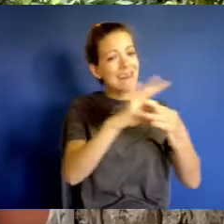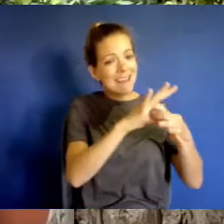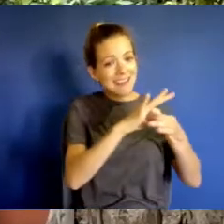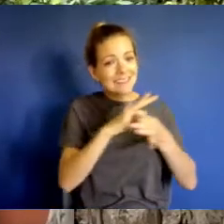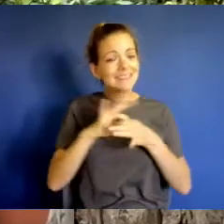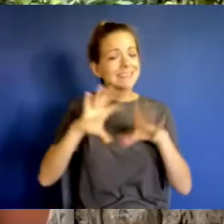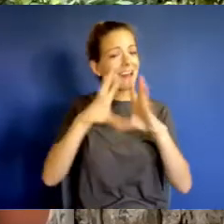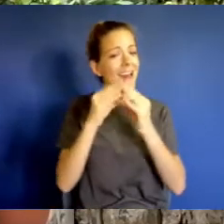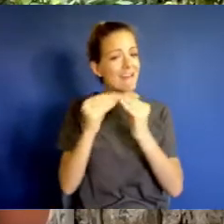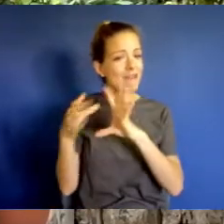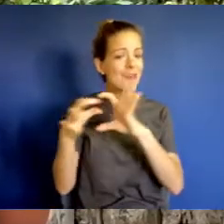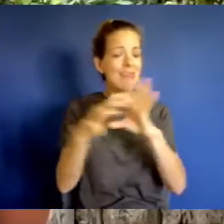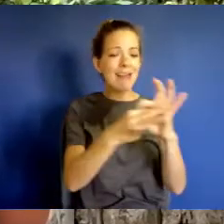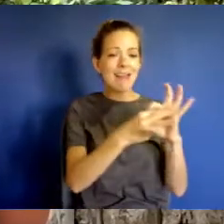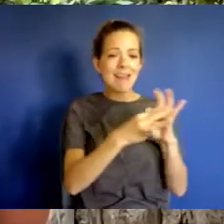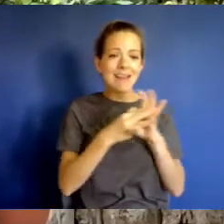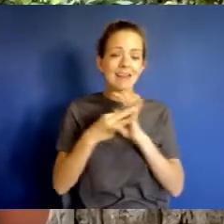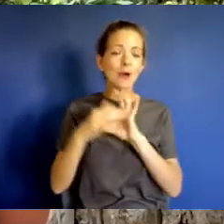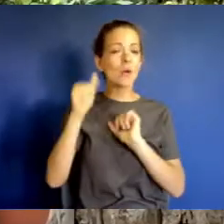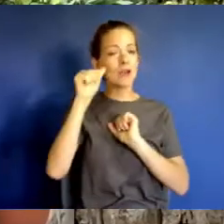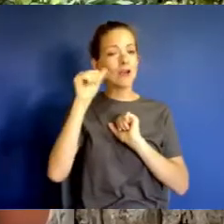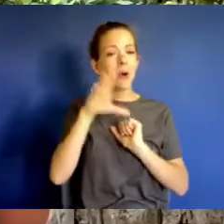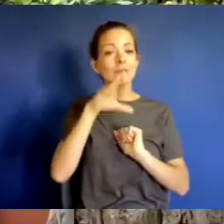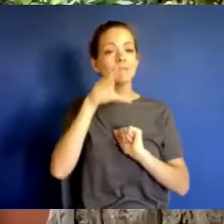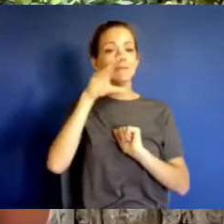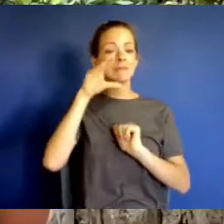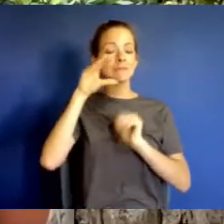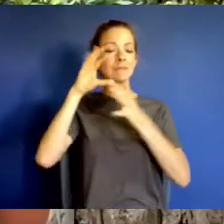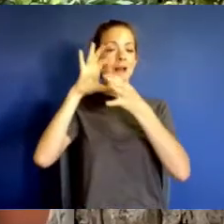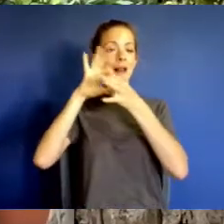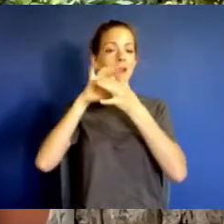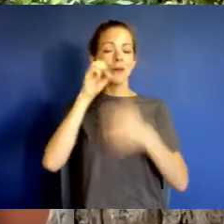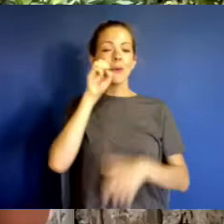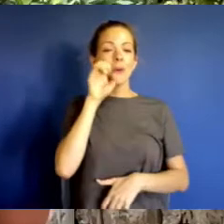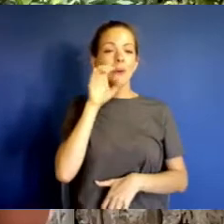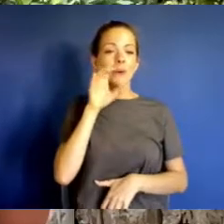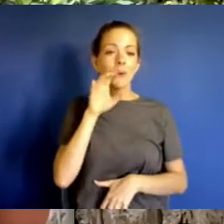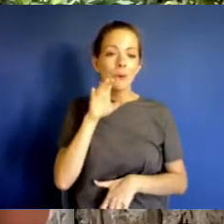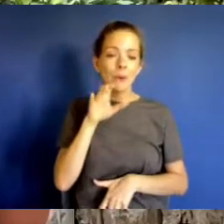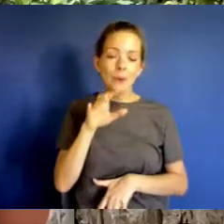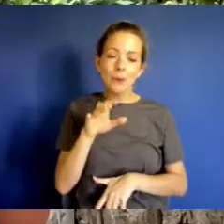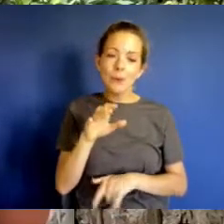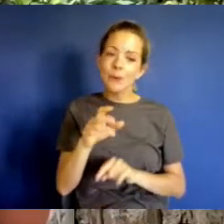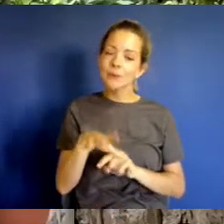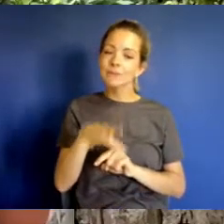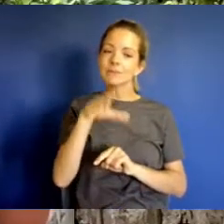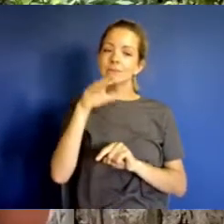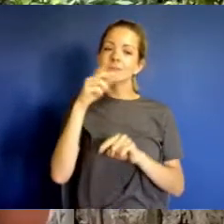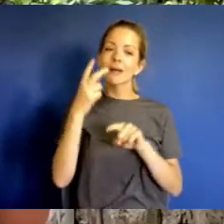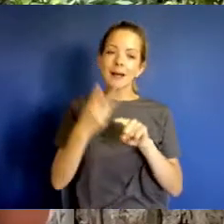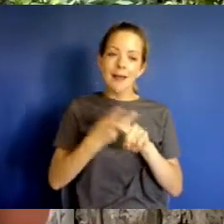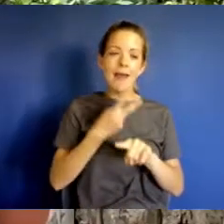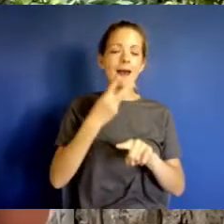But we know that each one will follow the other, over and over.